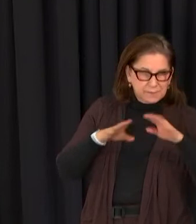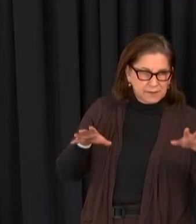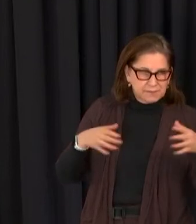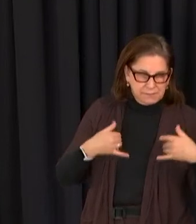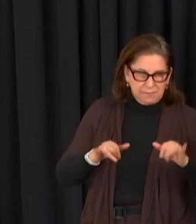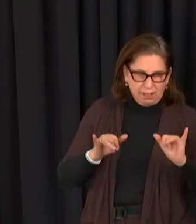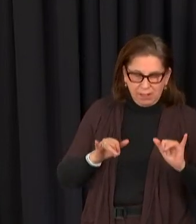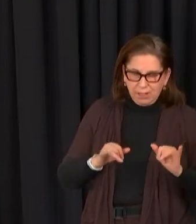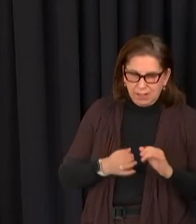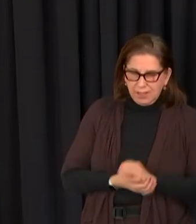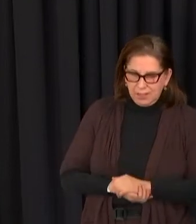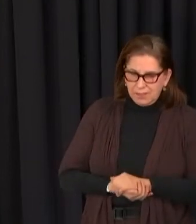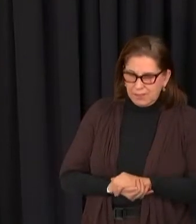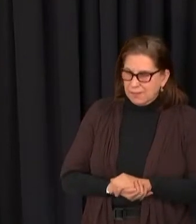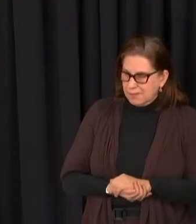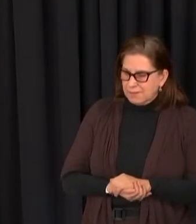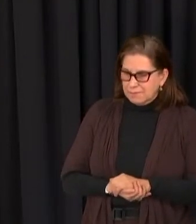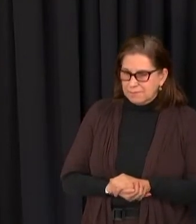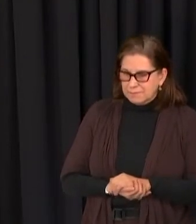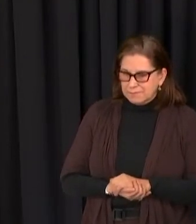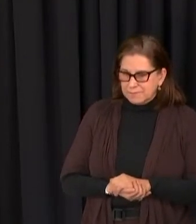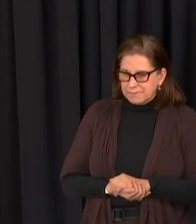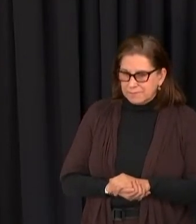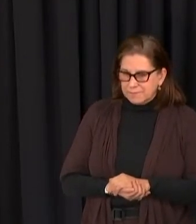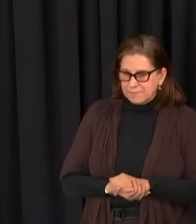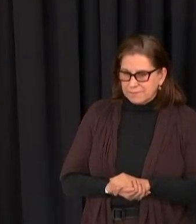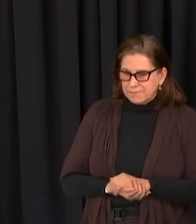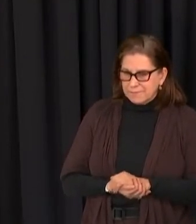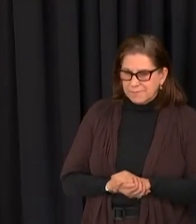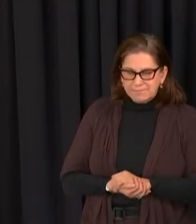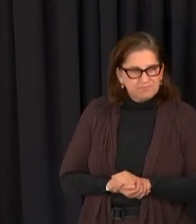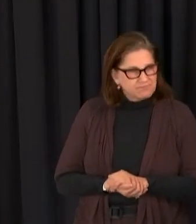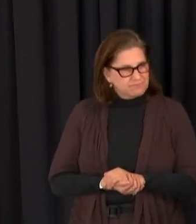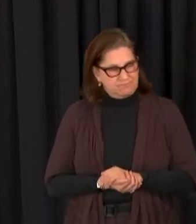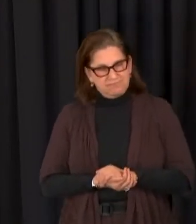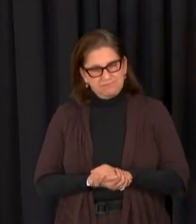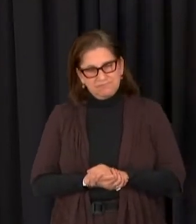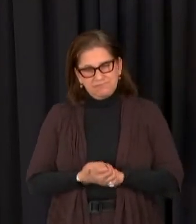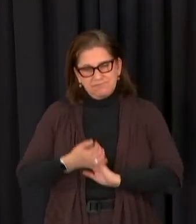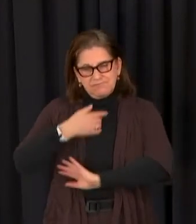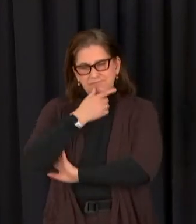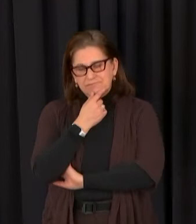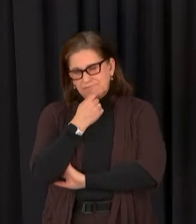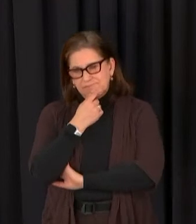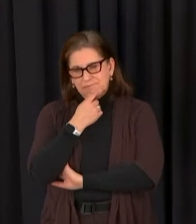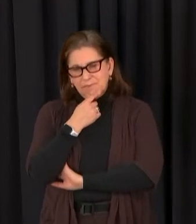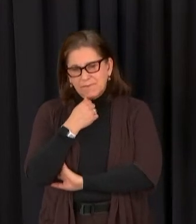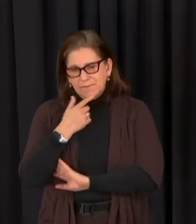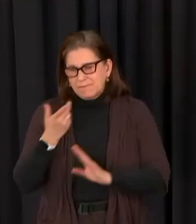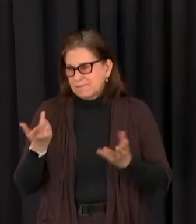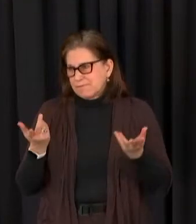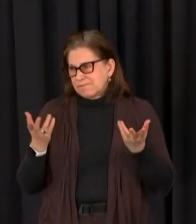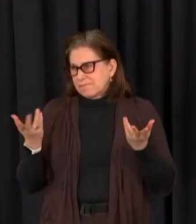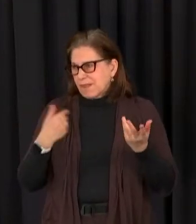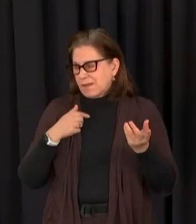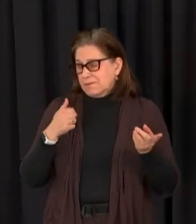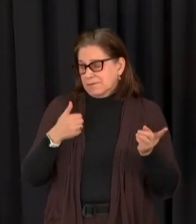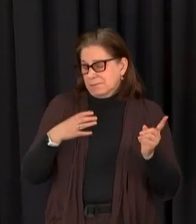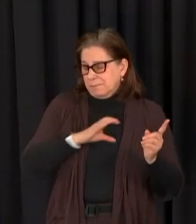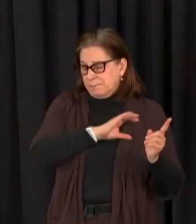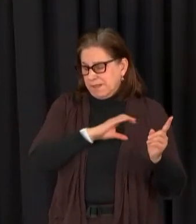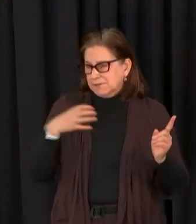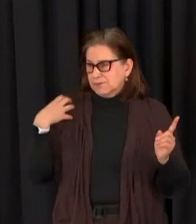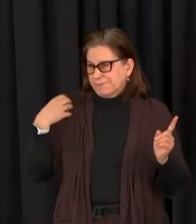courts. I'm not able to tick them off the top of my head, but the chief could answer